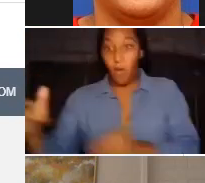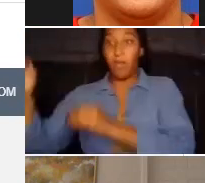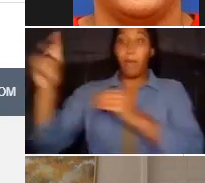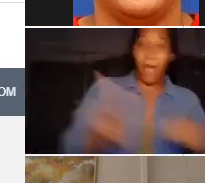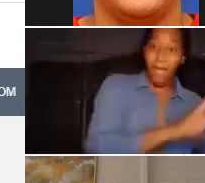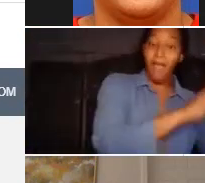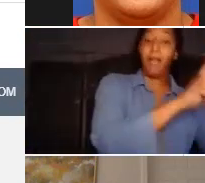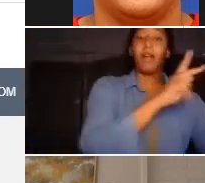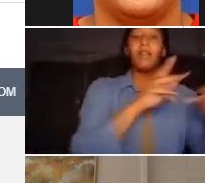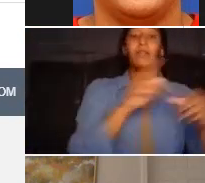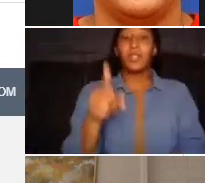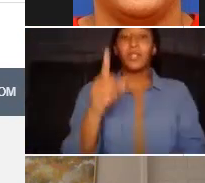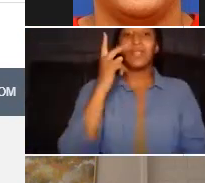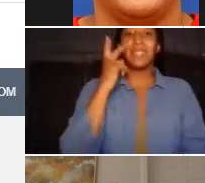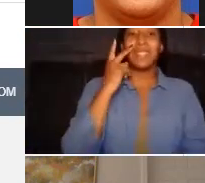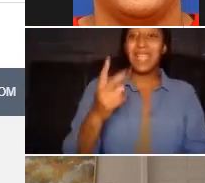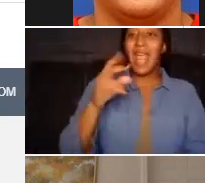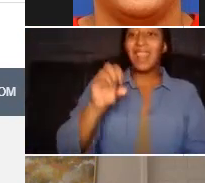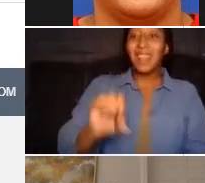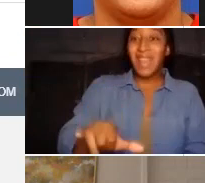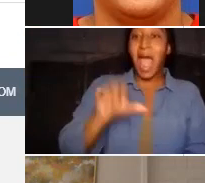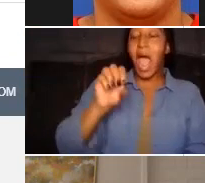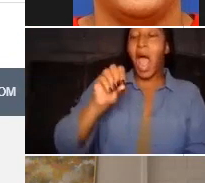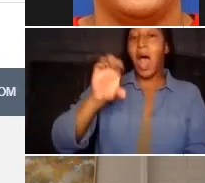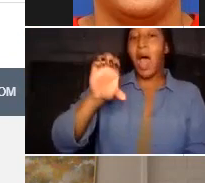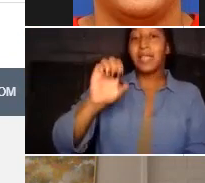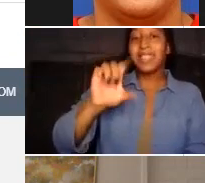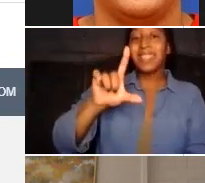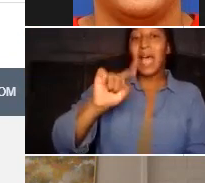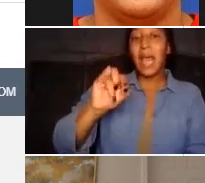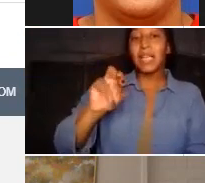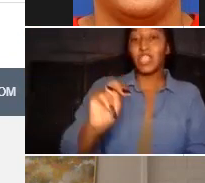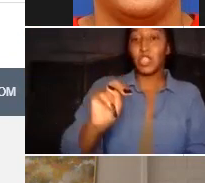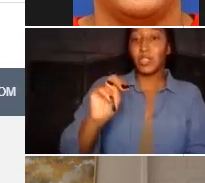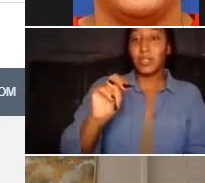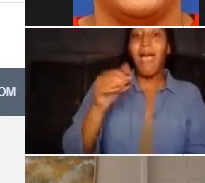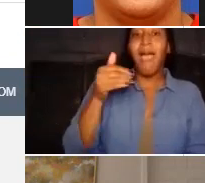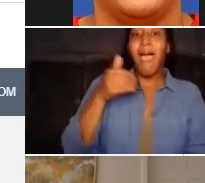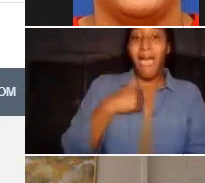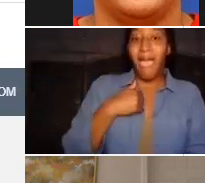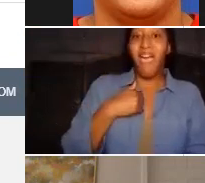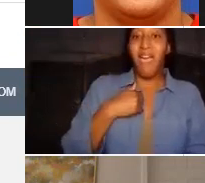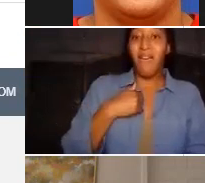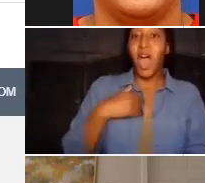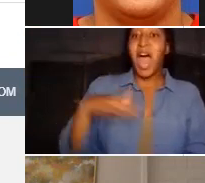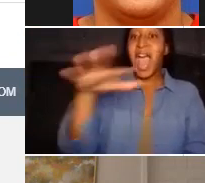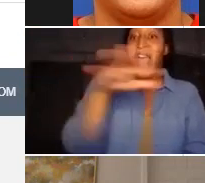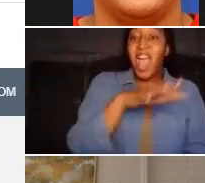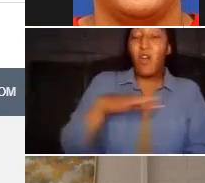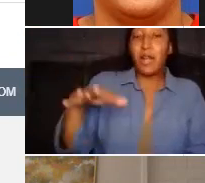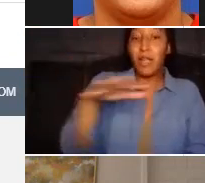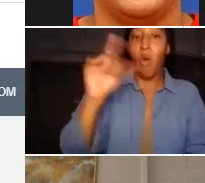just have a kind of a restricted space where they can oscillate. Those atoms can't